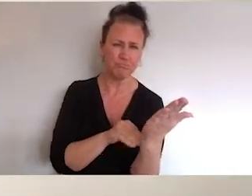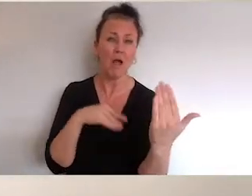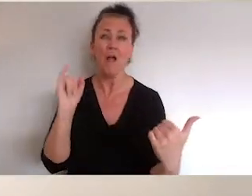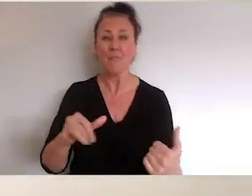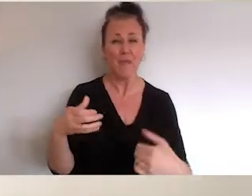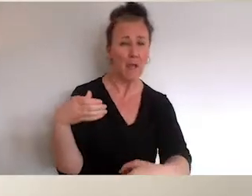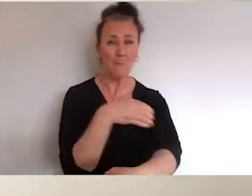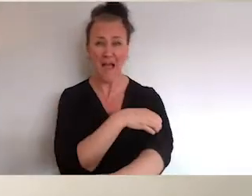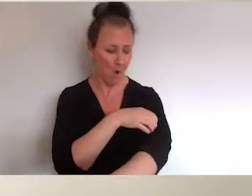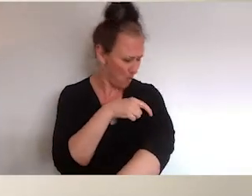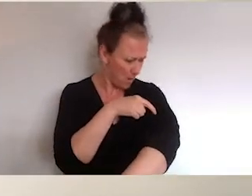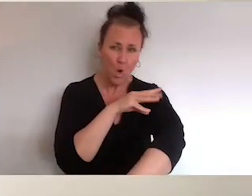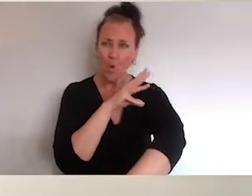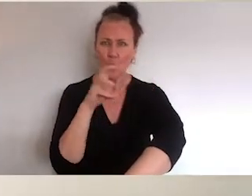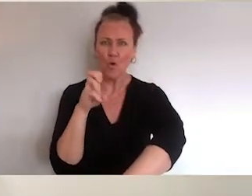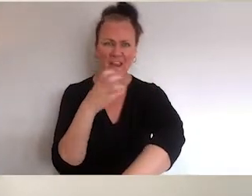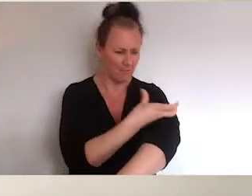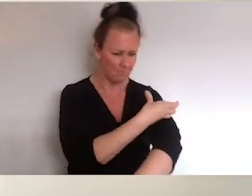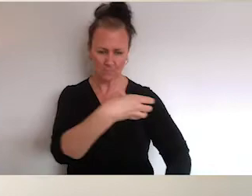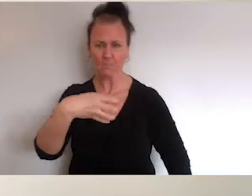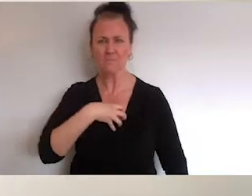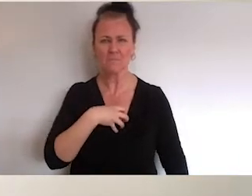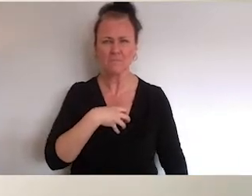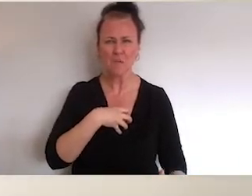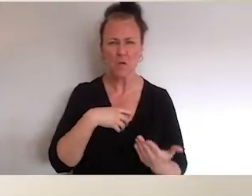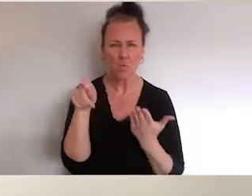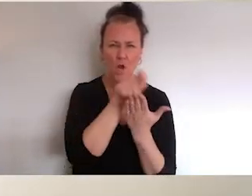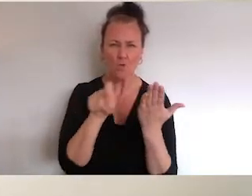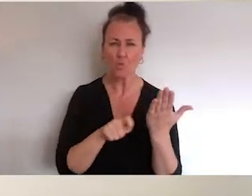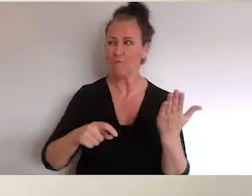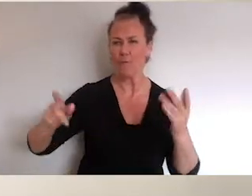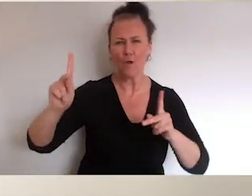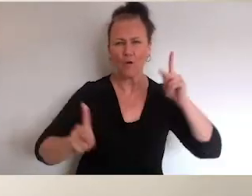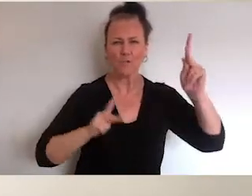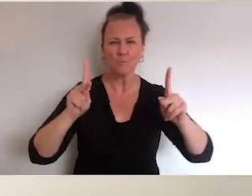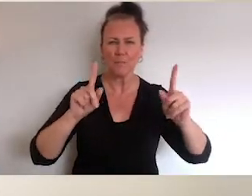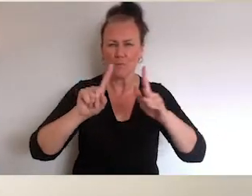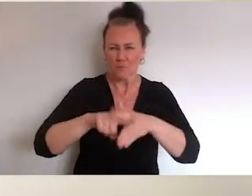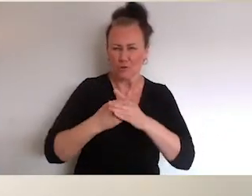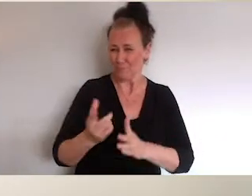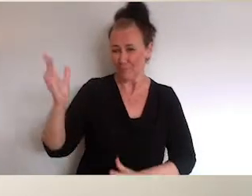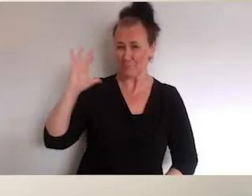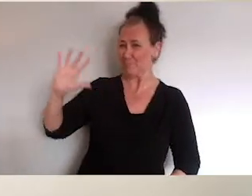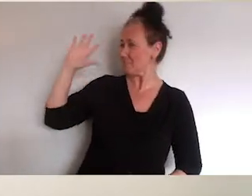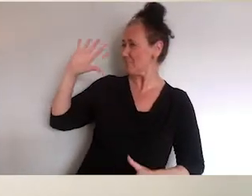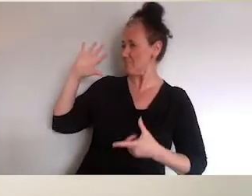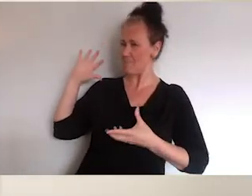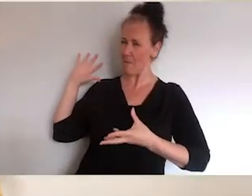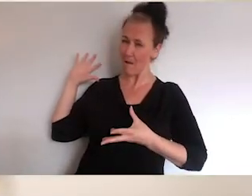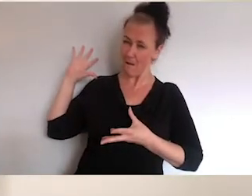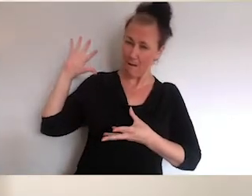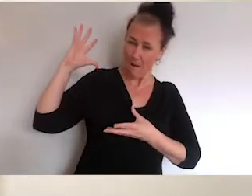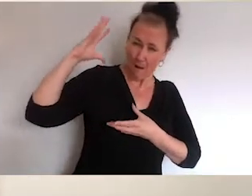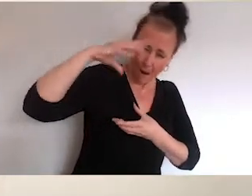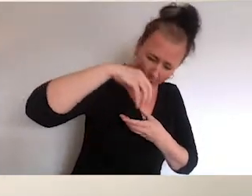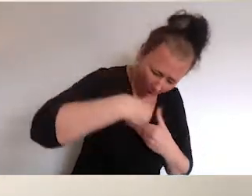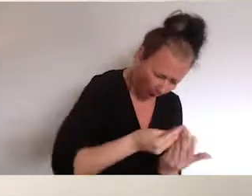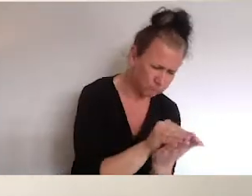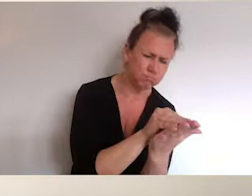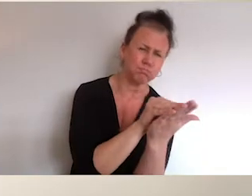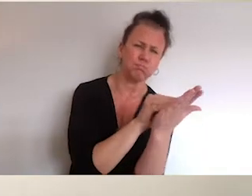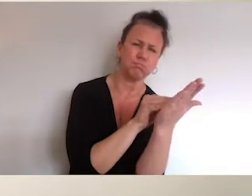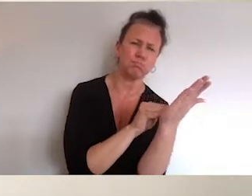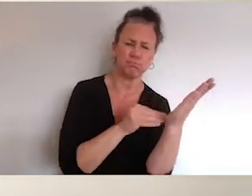we. We wrote with the fire that beats our heart. We wrote for the people who were there from the start. We wrote and we're